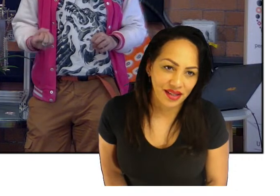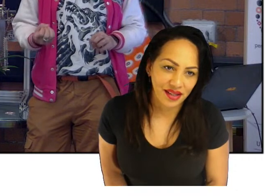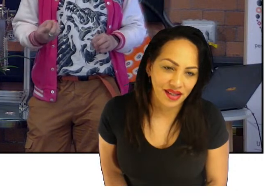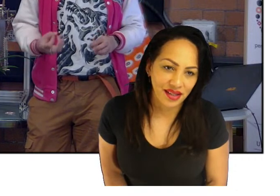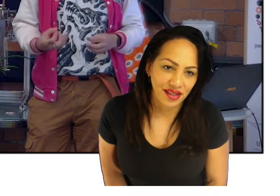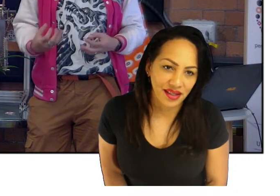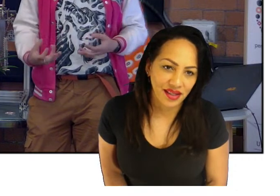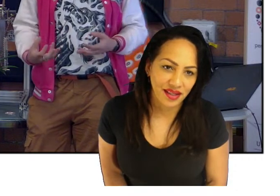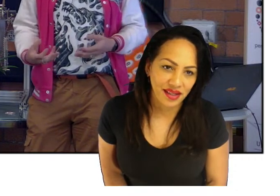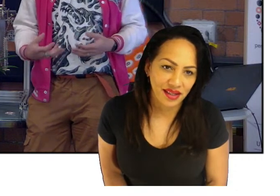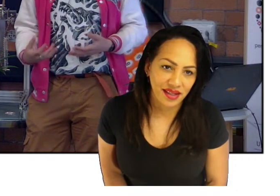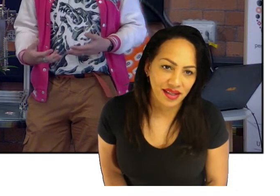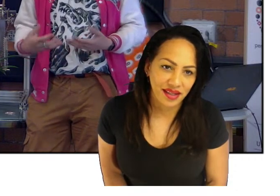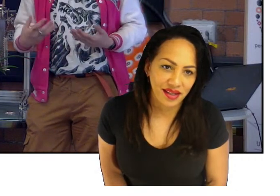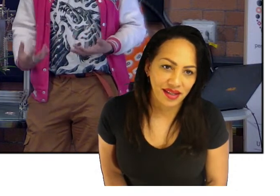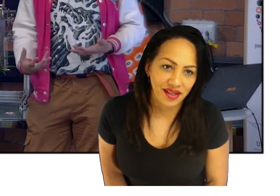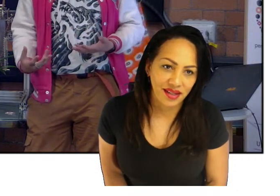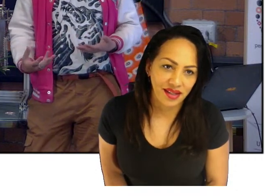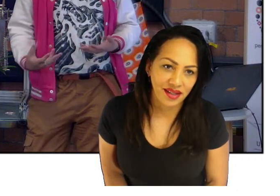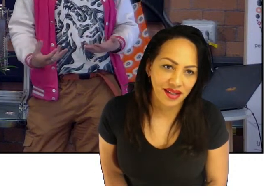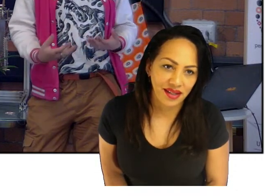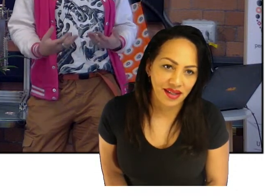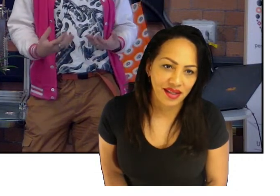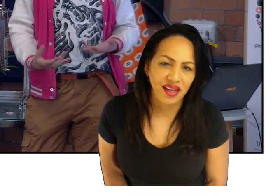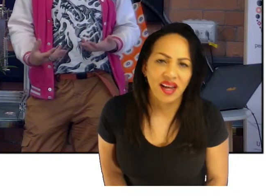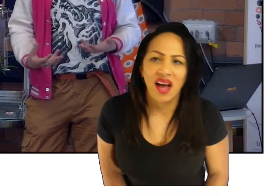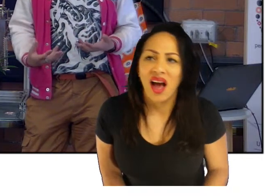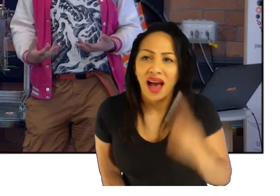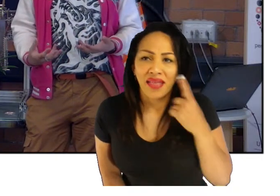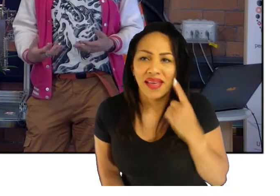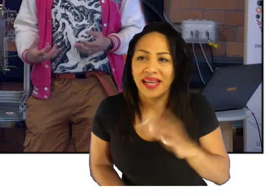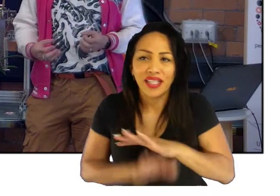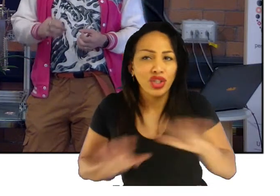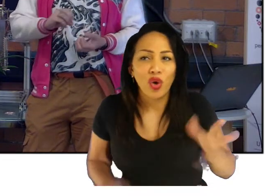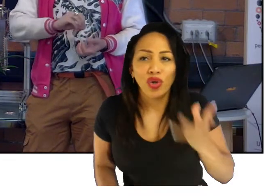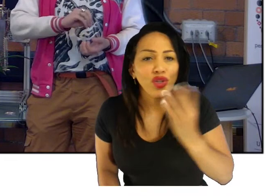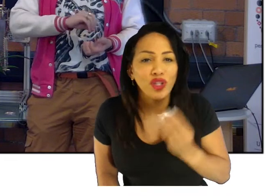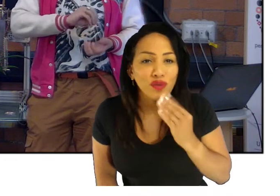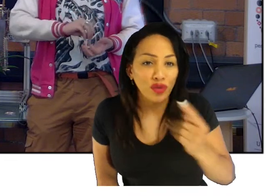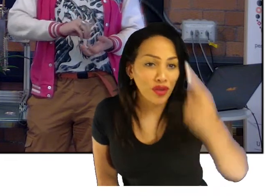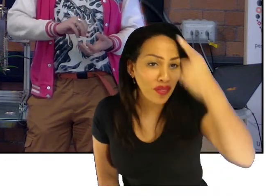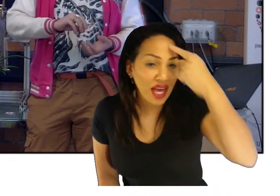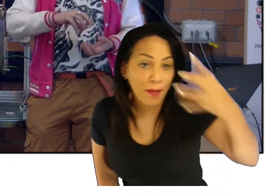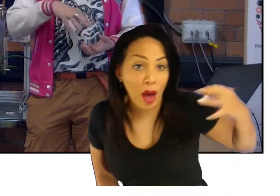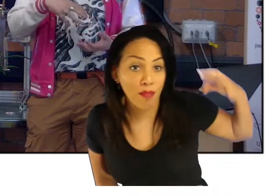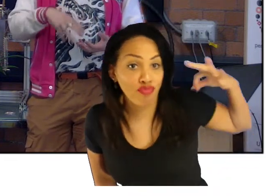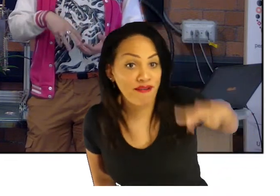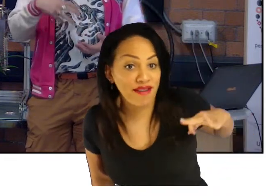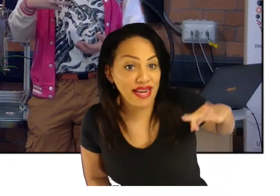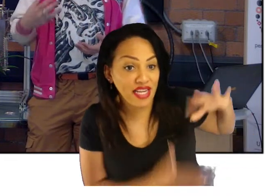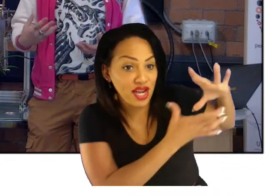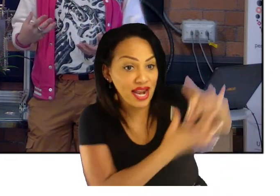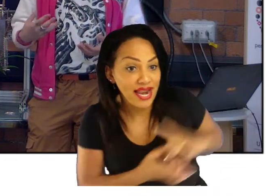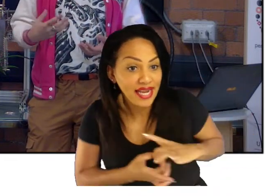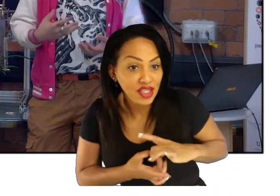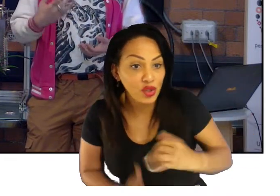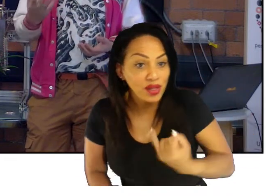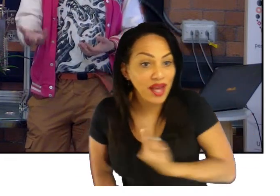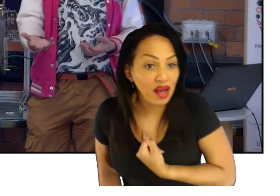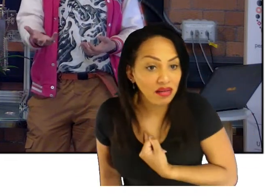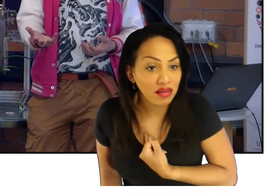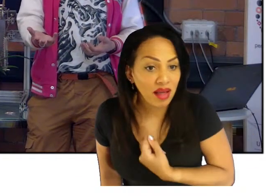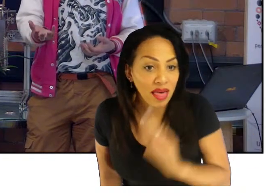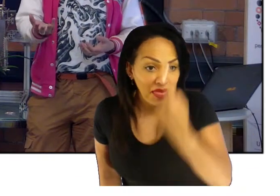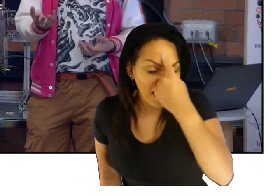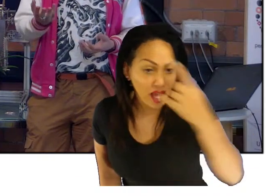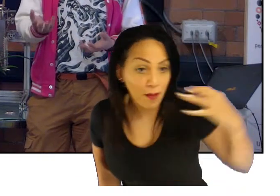to think of privilege in terms of guilt. I think it's mostly useful to think of privilege in terms of how you can use it, but also you